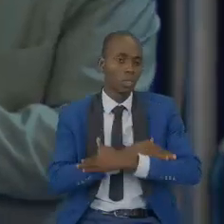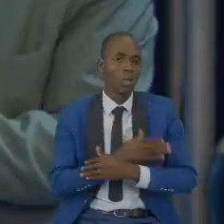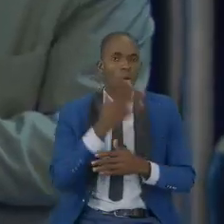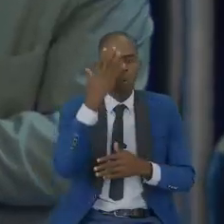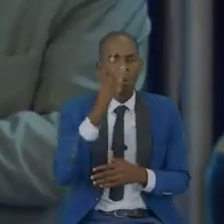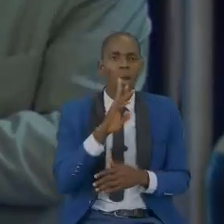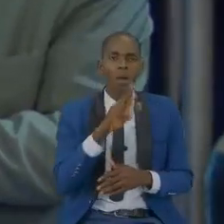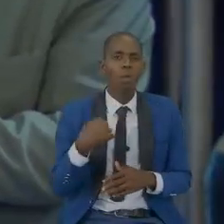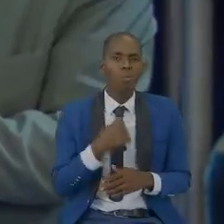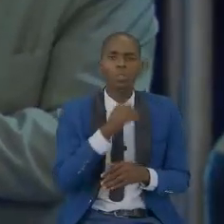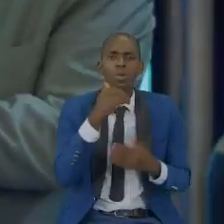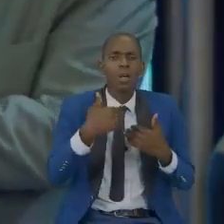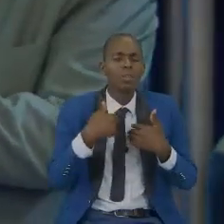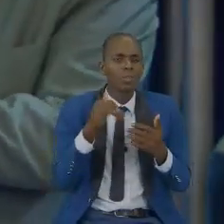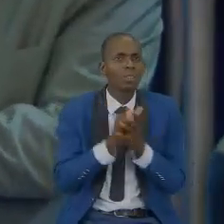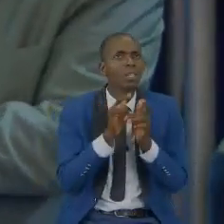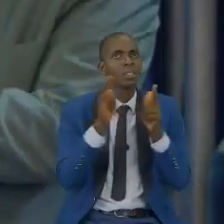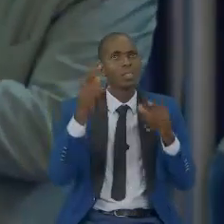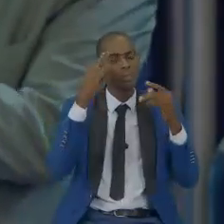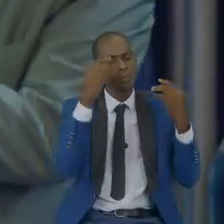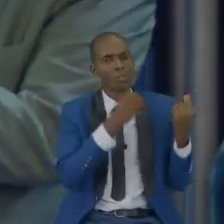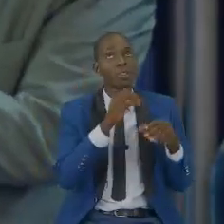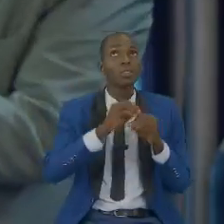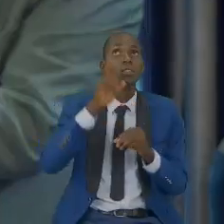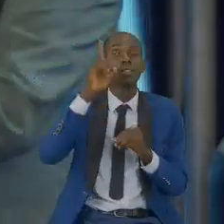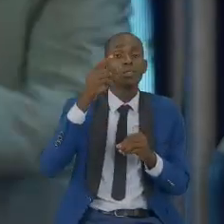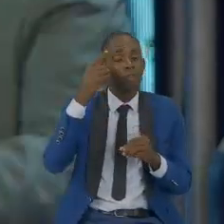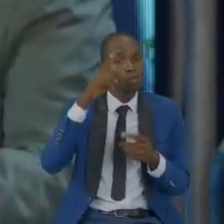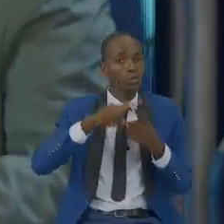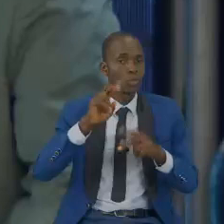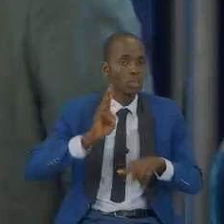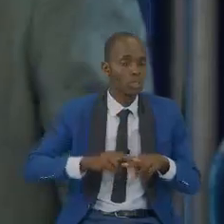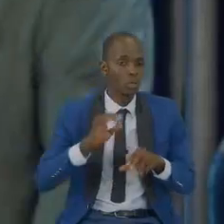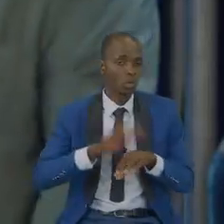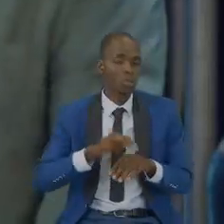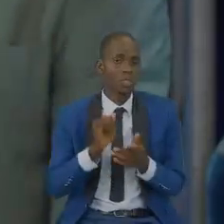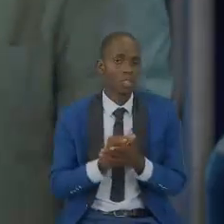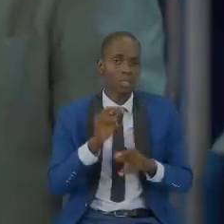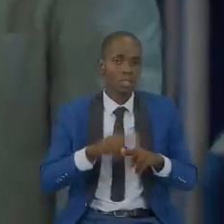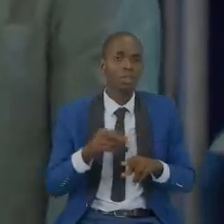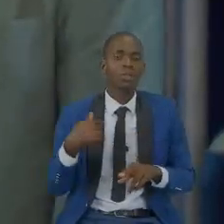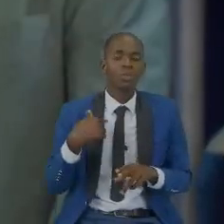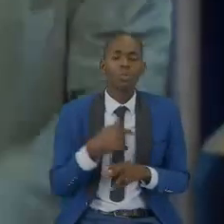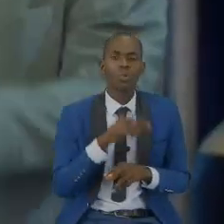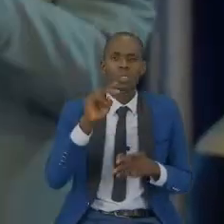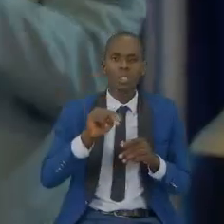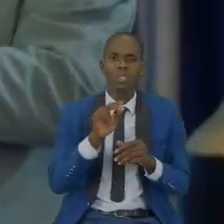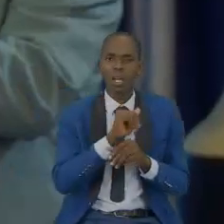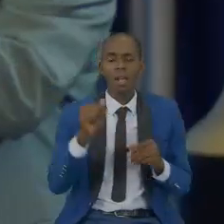to sit down on that chair. We have a faith that surpasses anything and